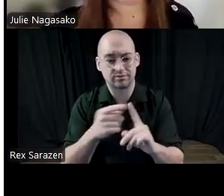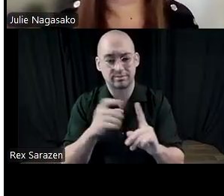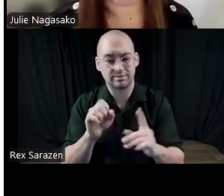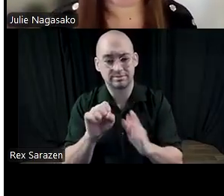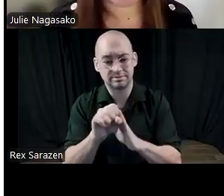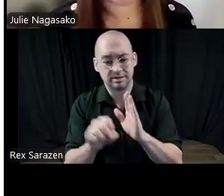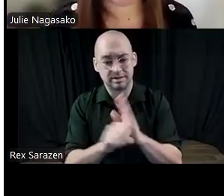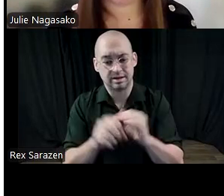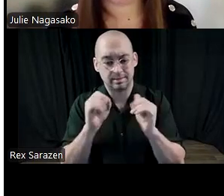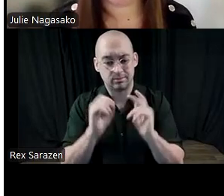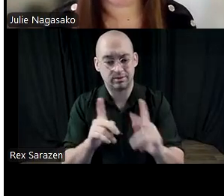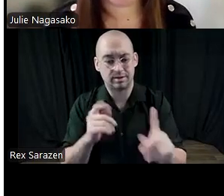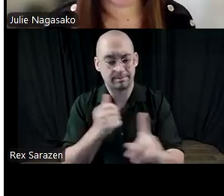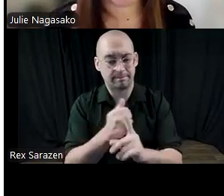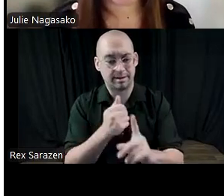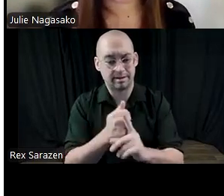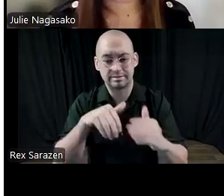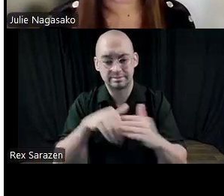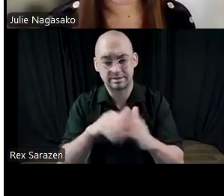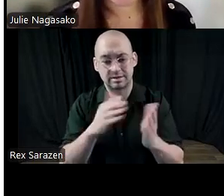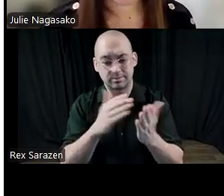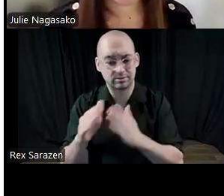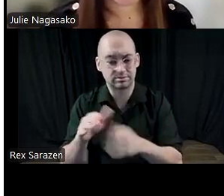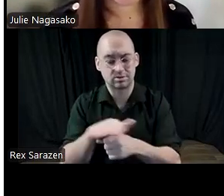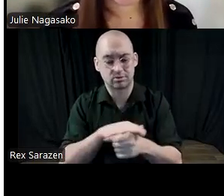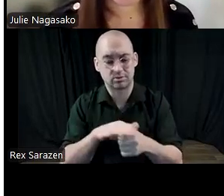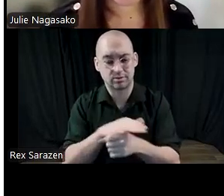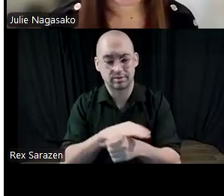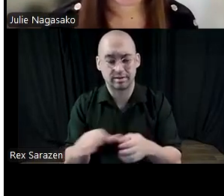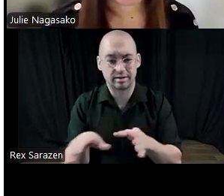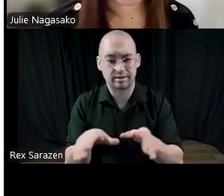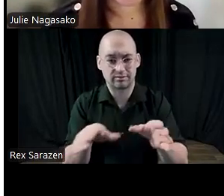impact in communities through local activities. Next slide.